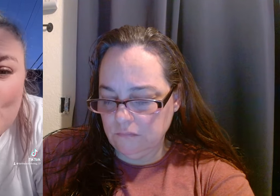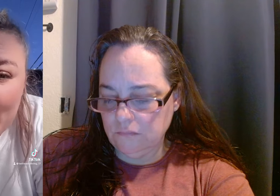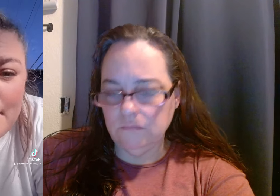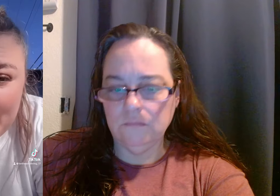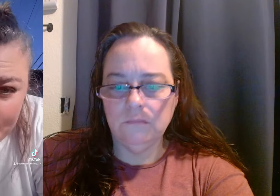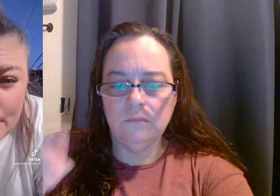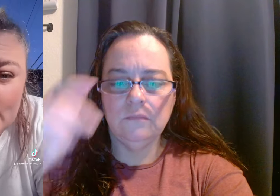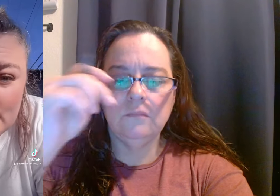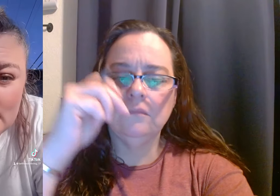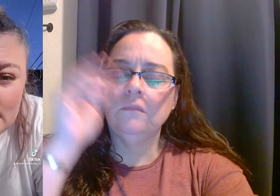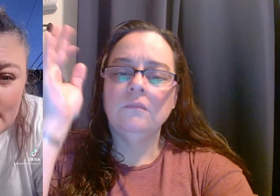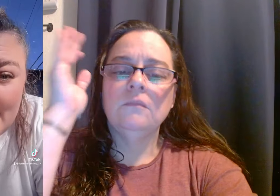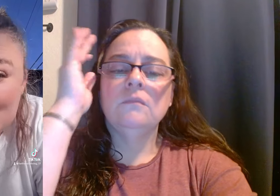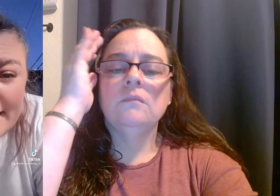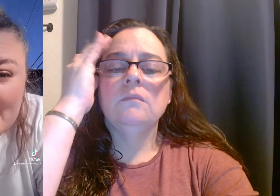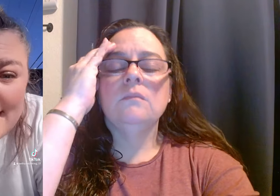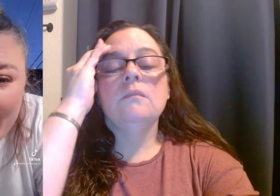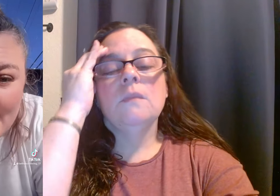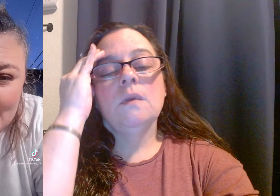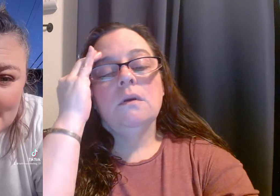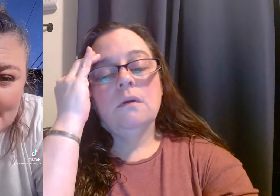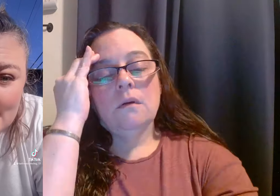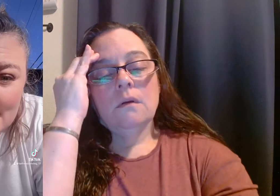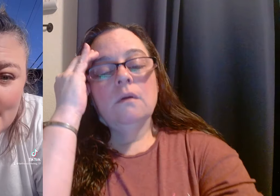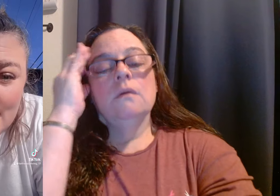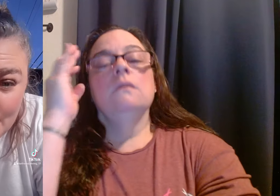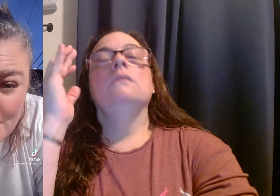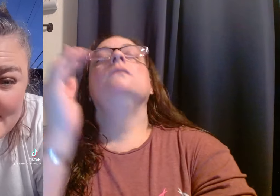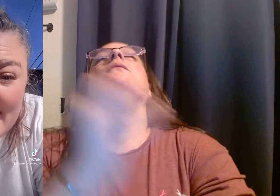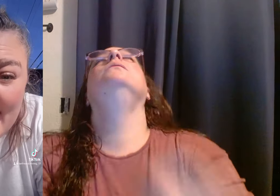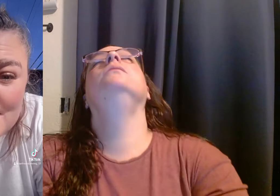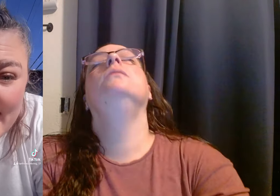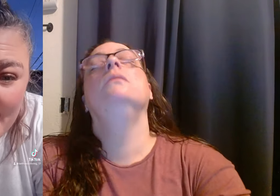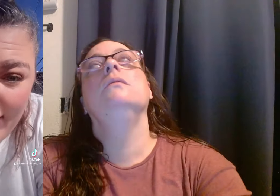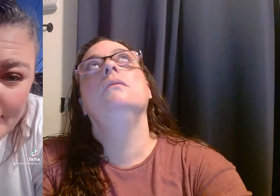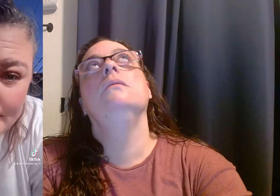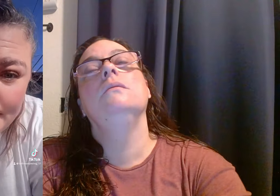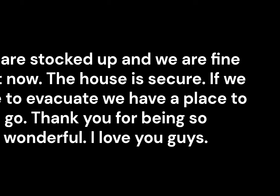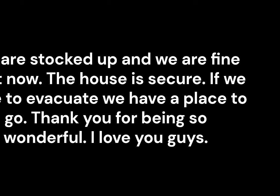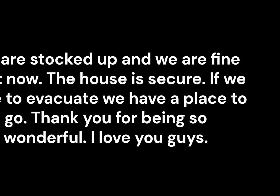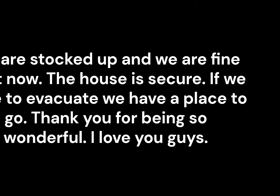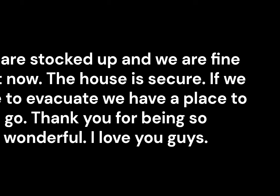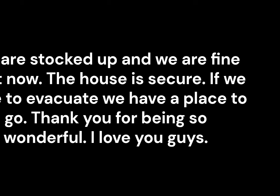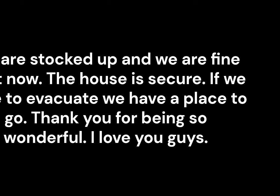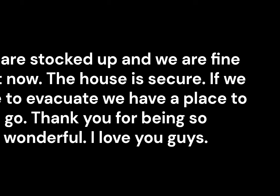after we, the people. It's clear as day. You just need to understand that.